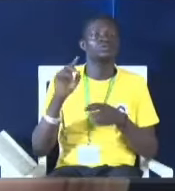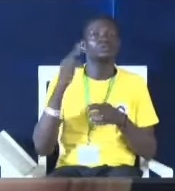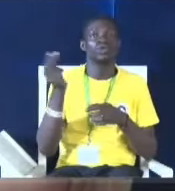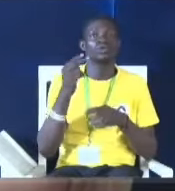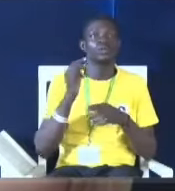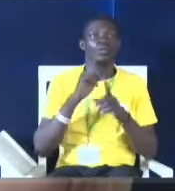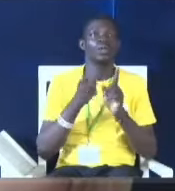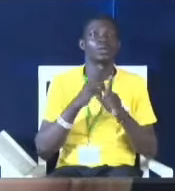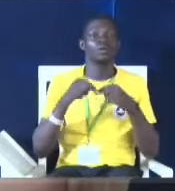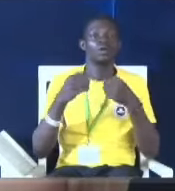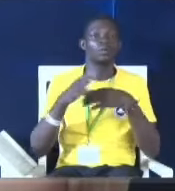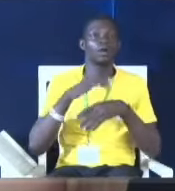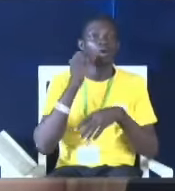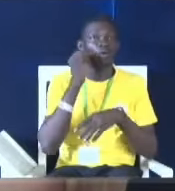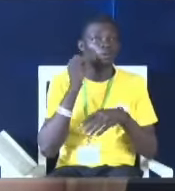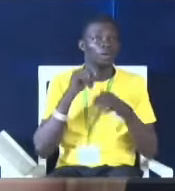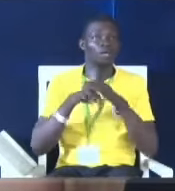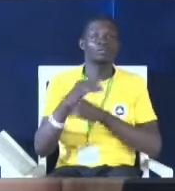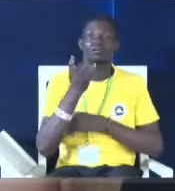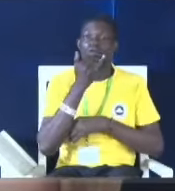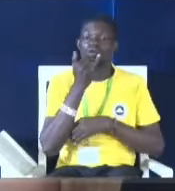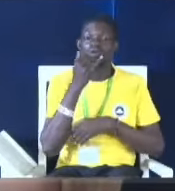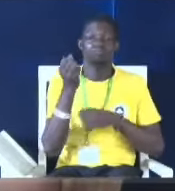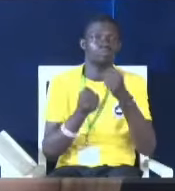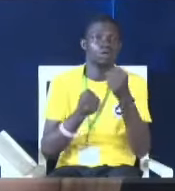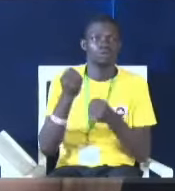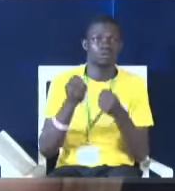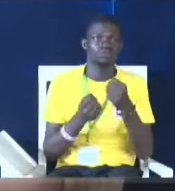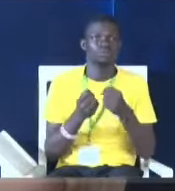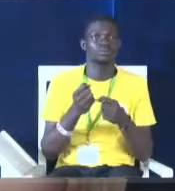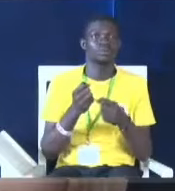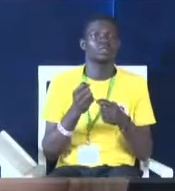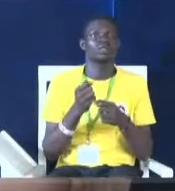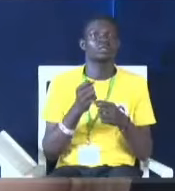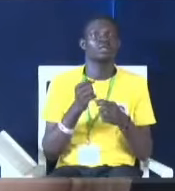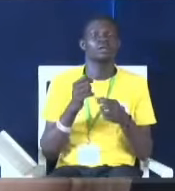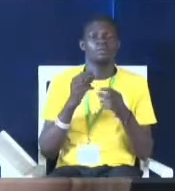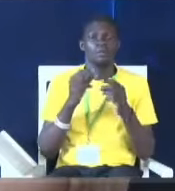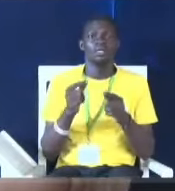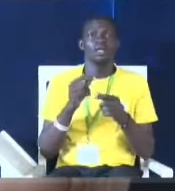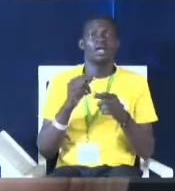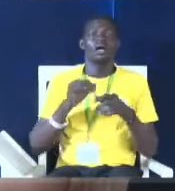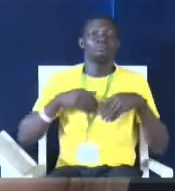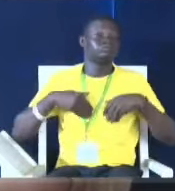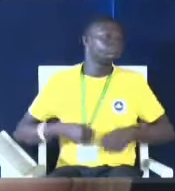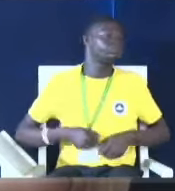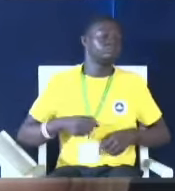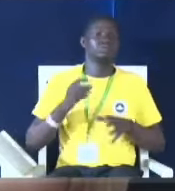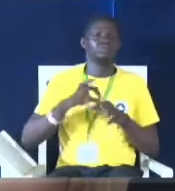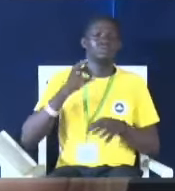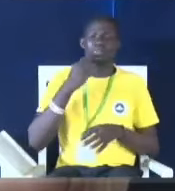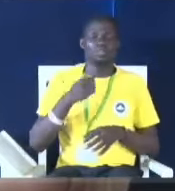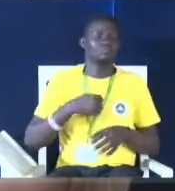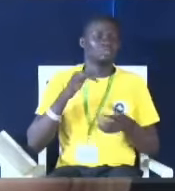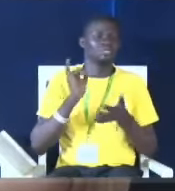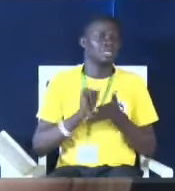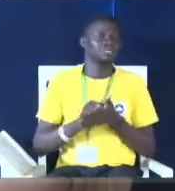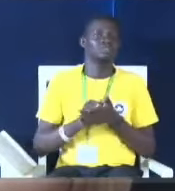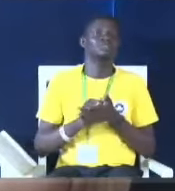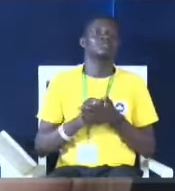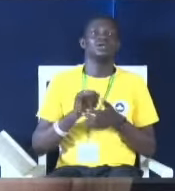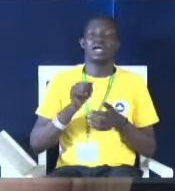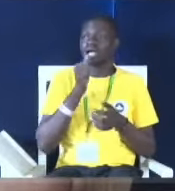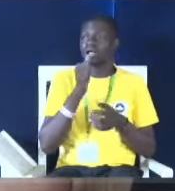back home. I entered a wrong vehicle. And immediately, I was so tired, and the Spirit told me that